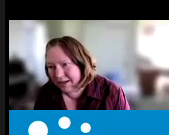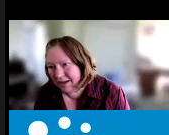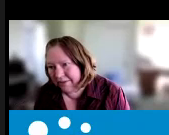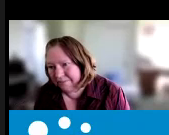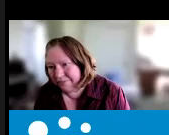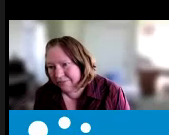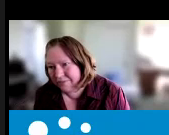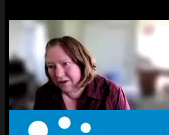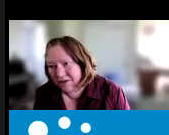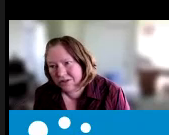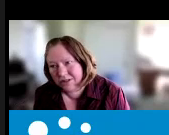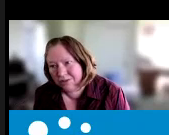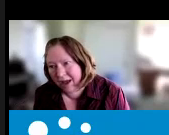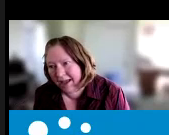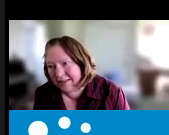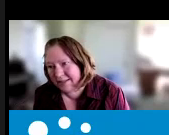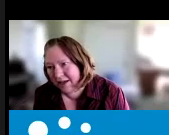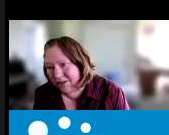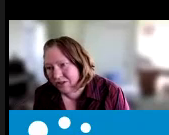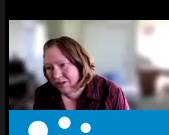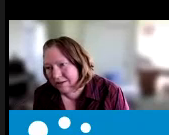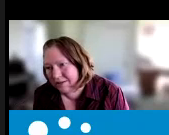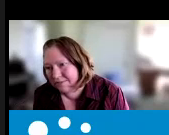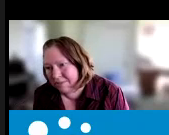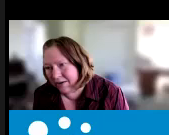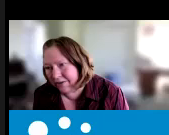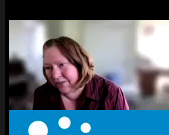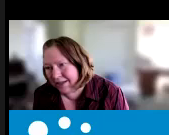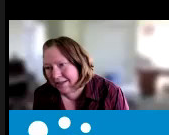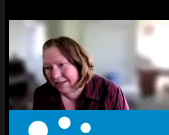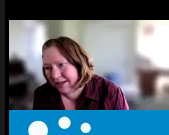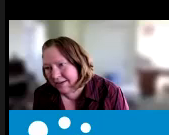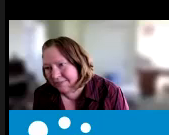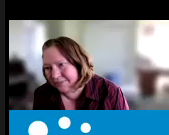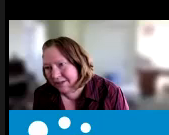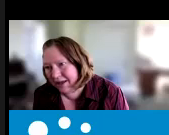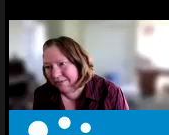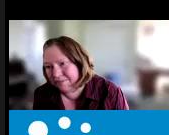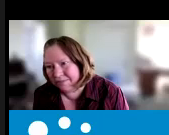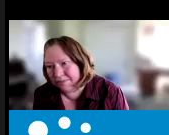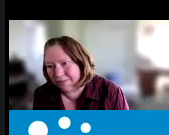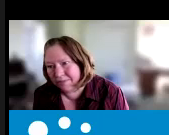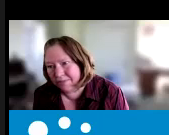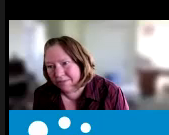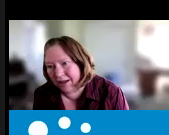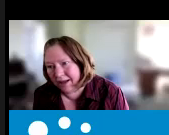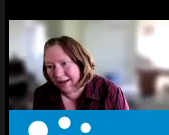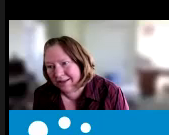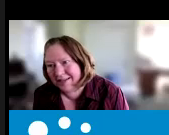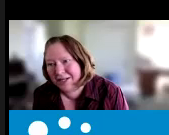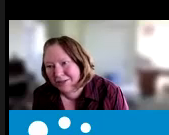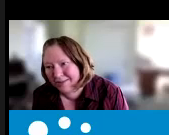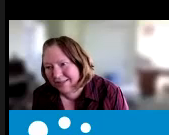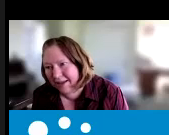mentioned. Certainly, RISE is a healthy start model that kind